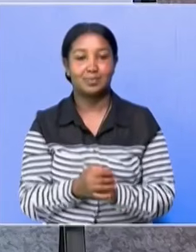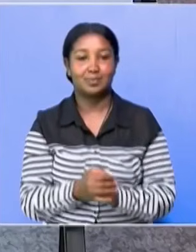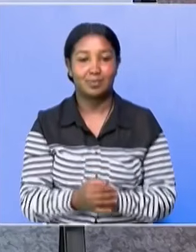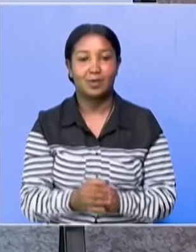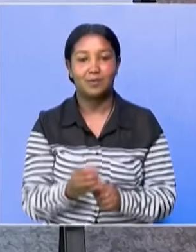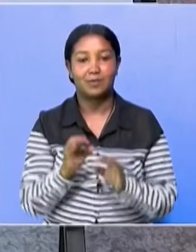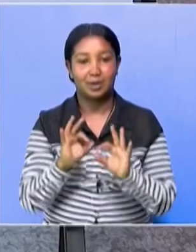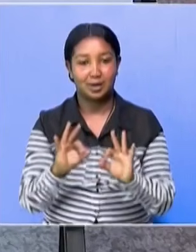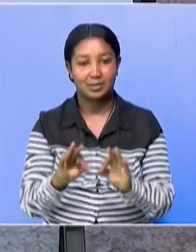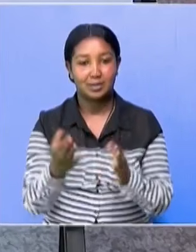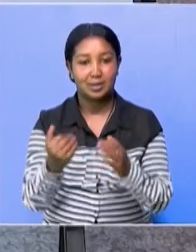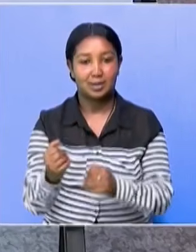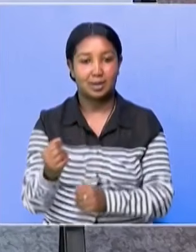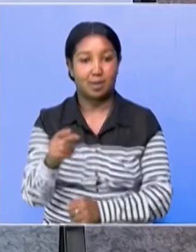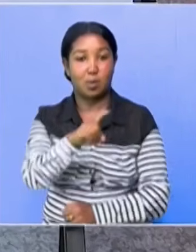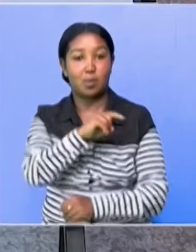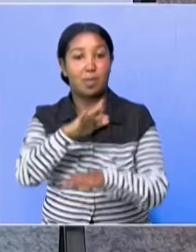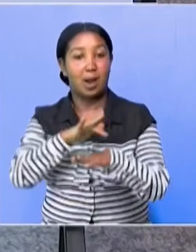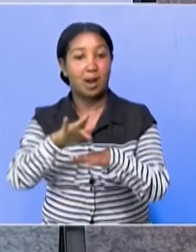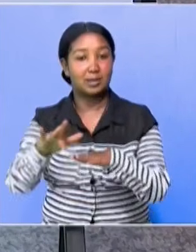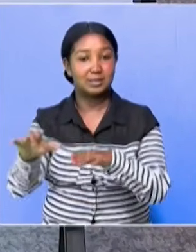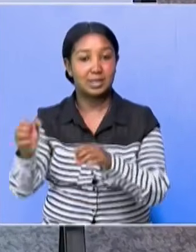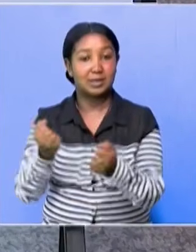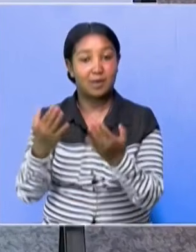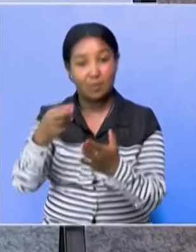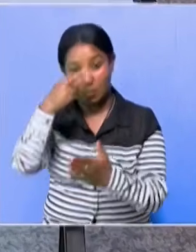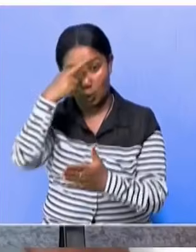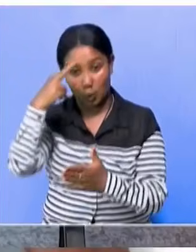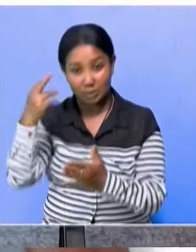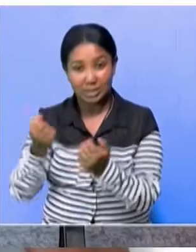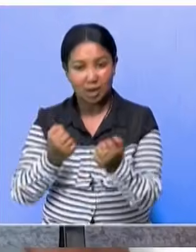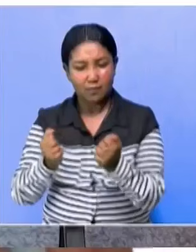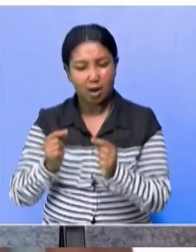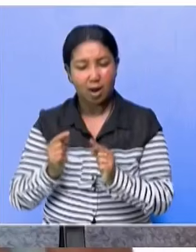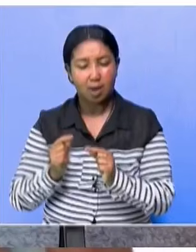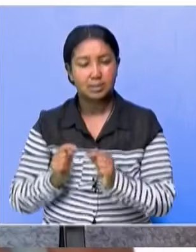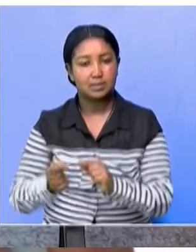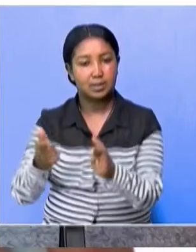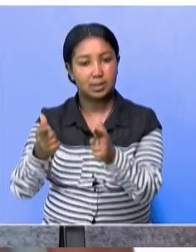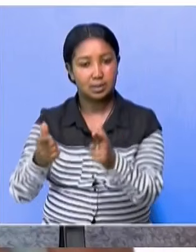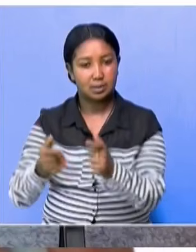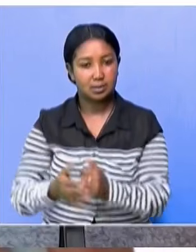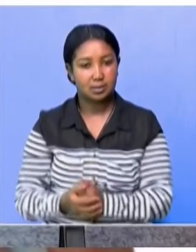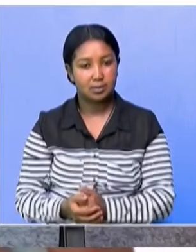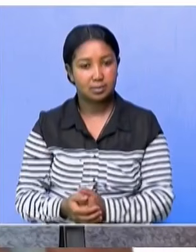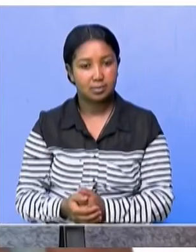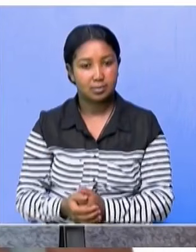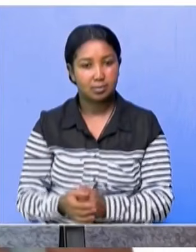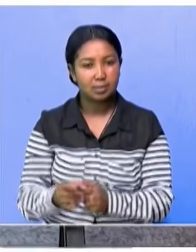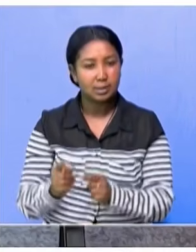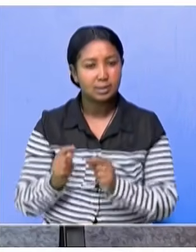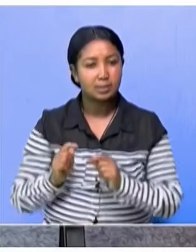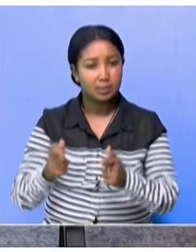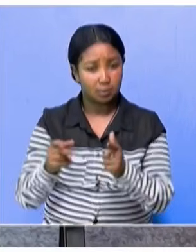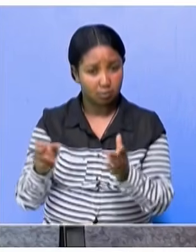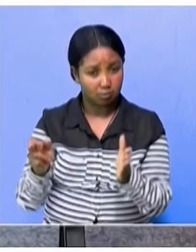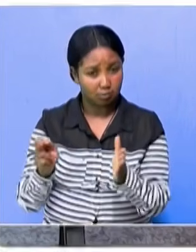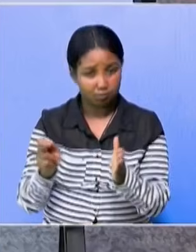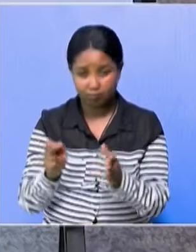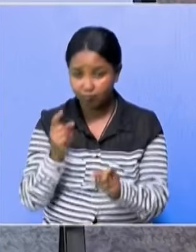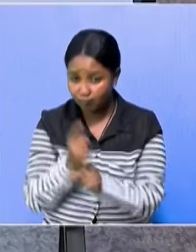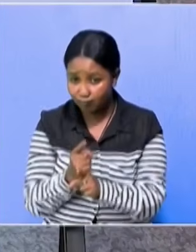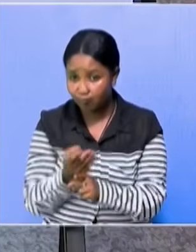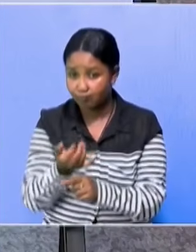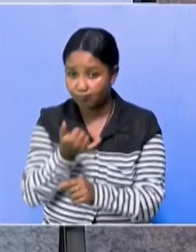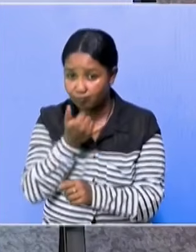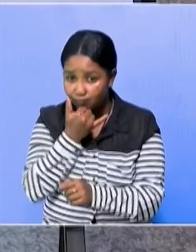Very nice. The policeman blanked the driver because of driving with high speed. High speed means that is illegal. Therefore, what